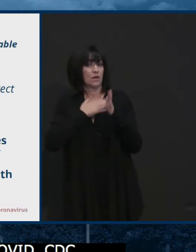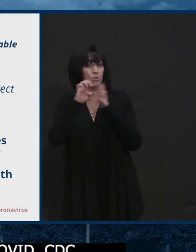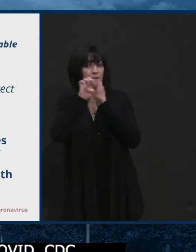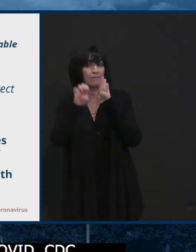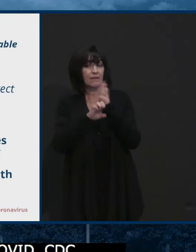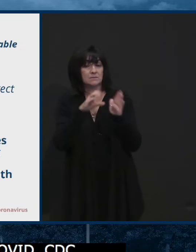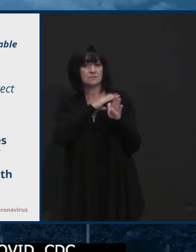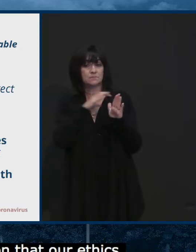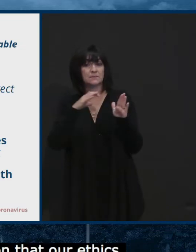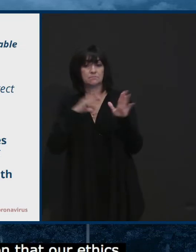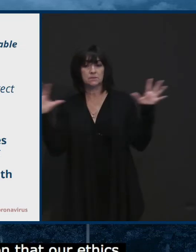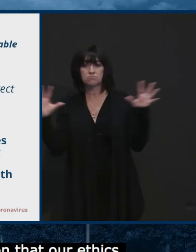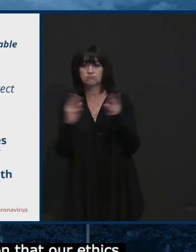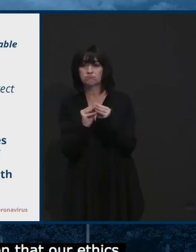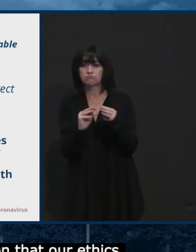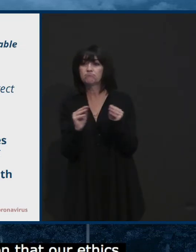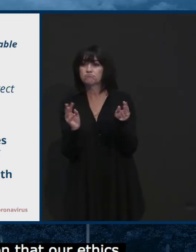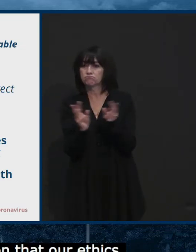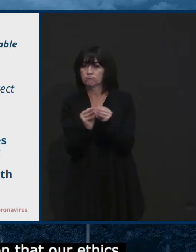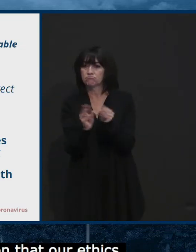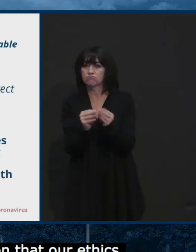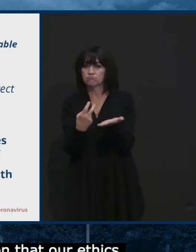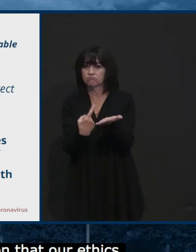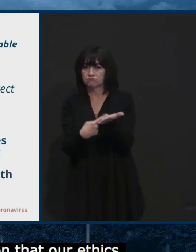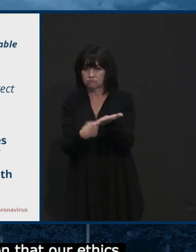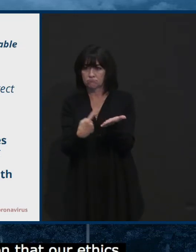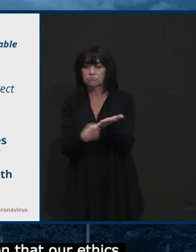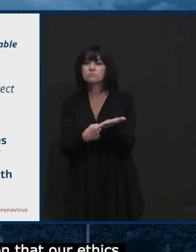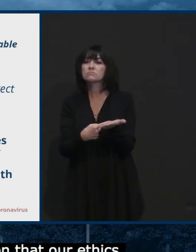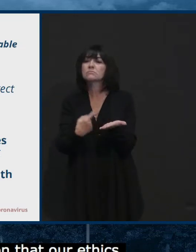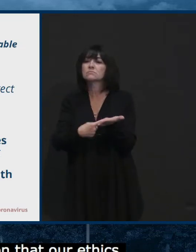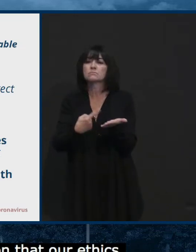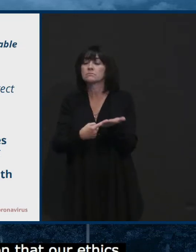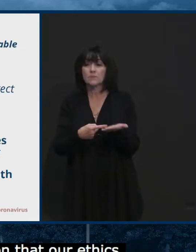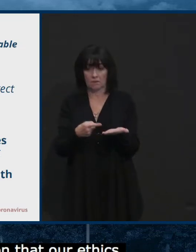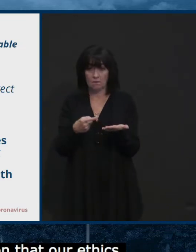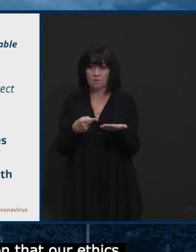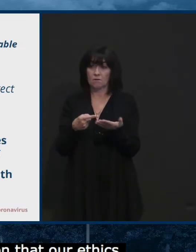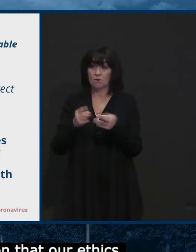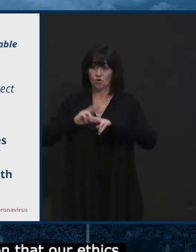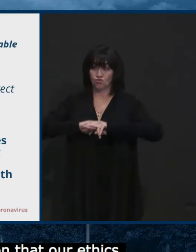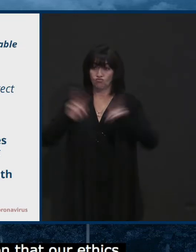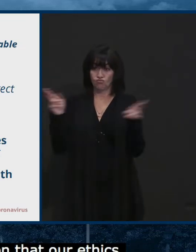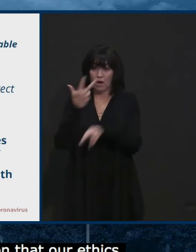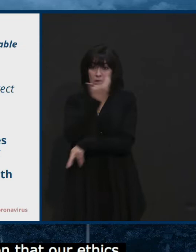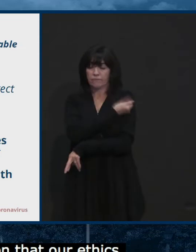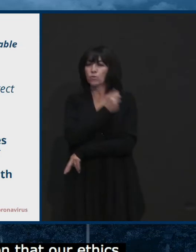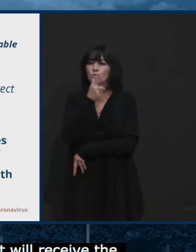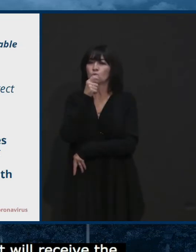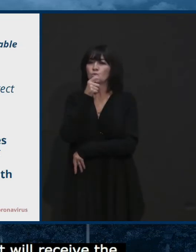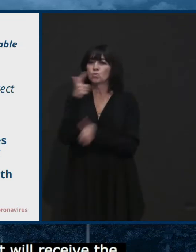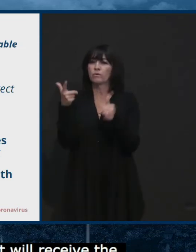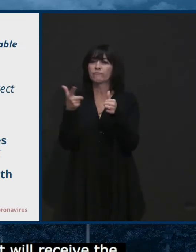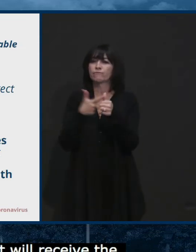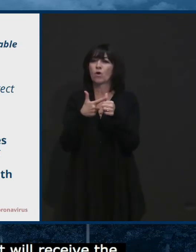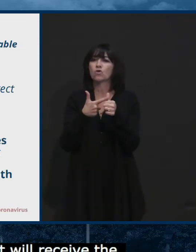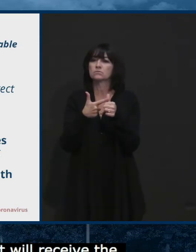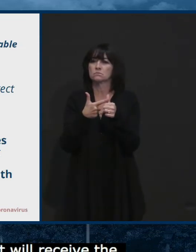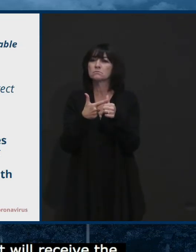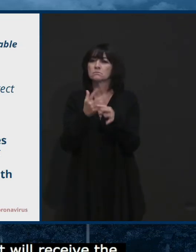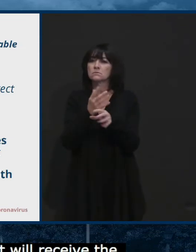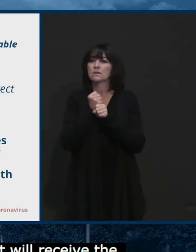to discuss the first groups that would receive the vaccine when it's available. We anticipate that the